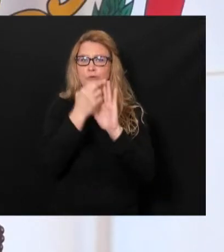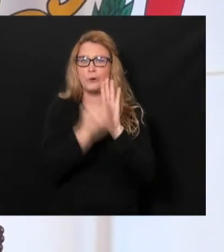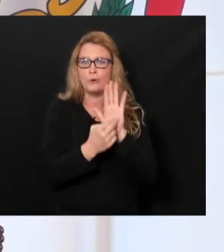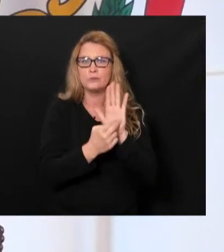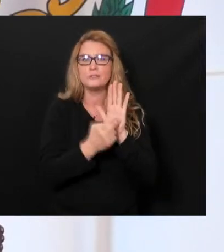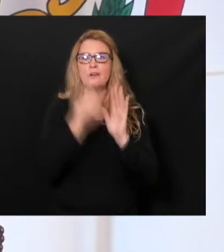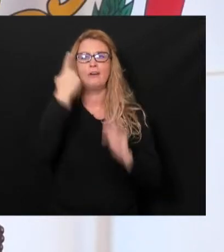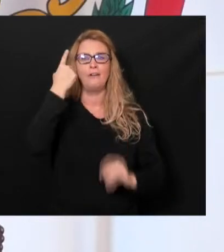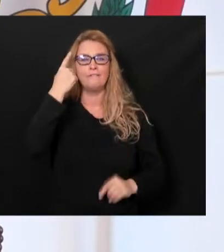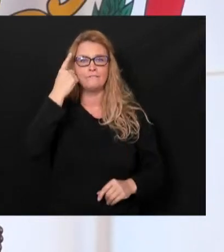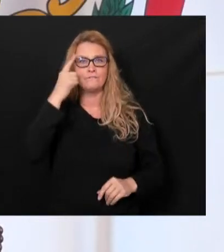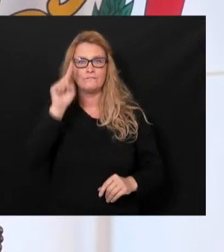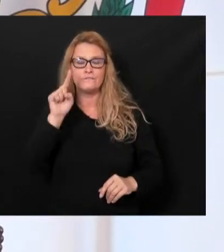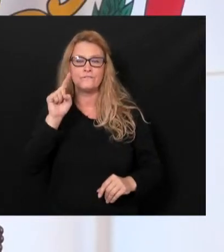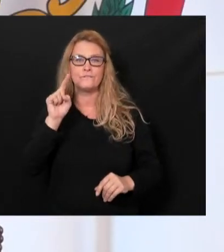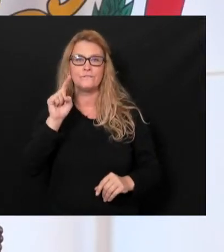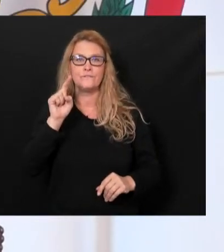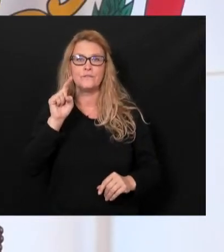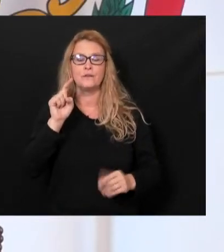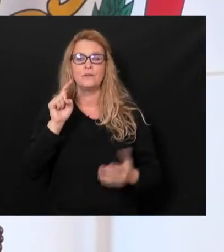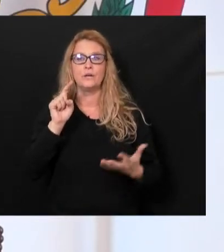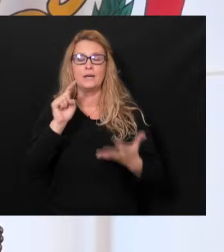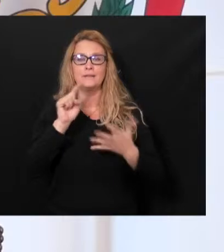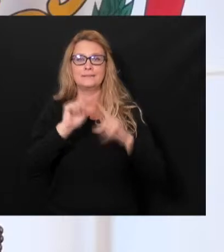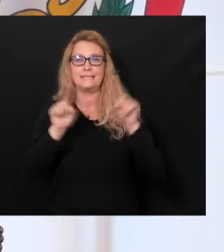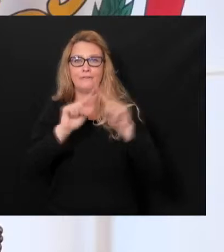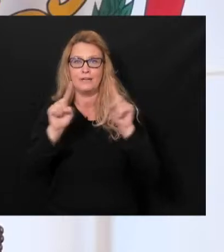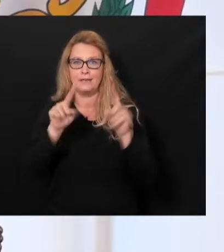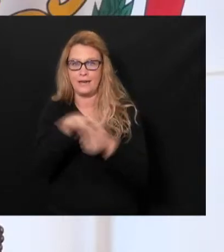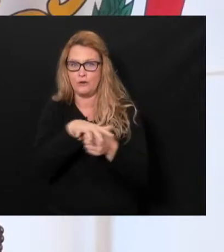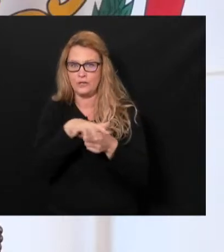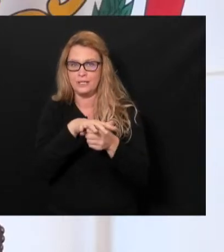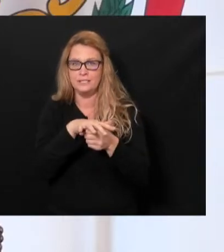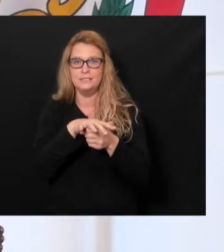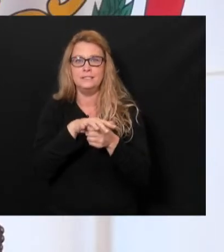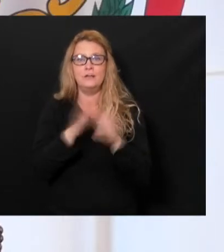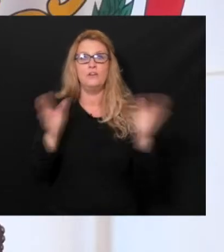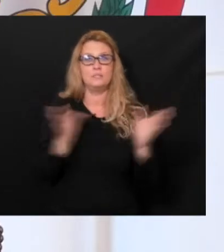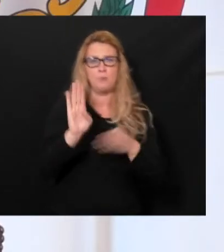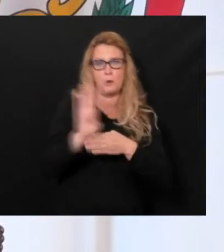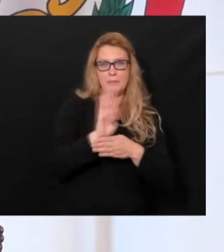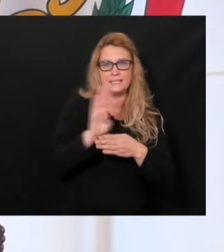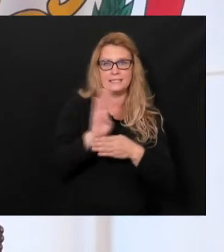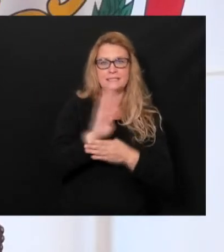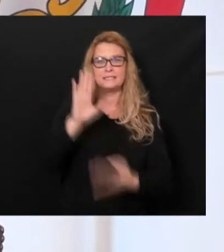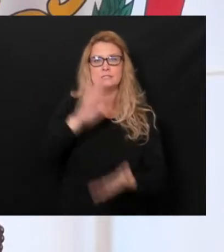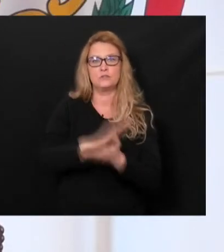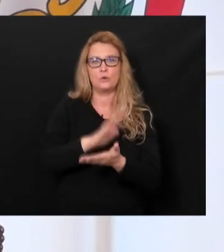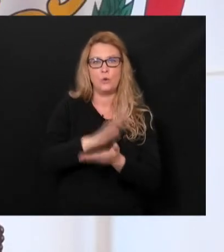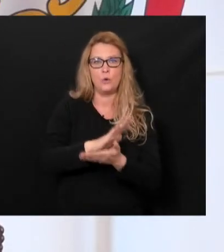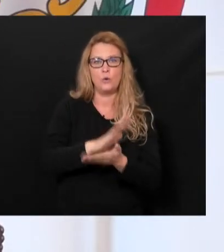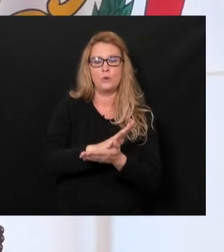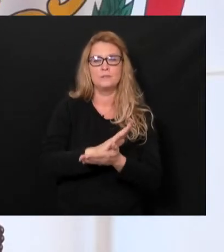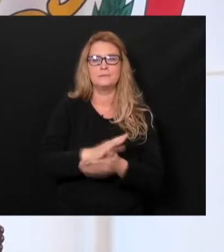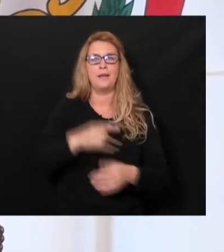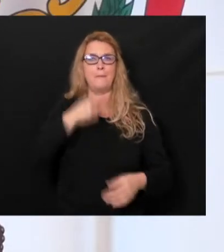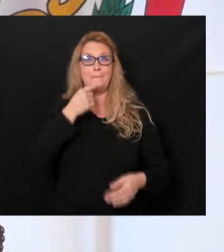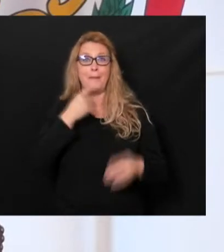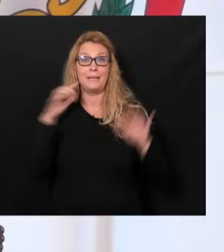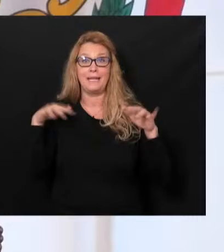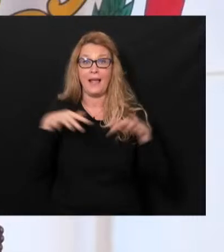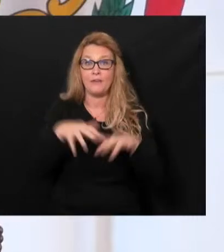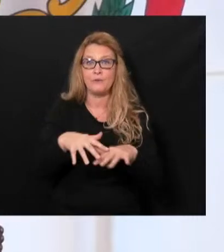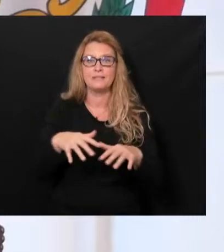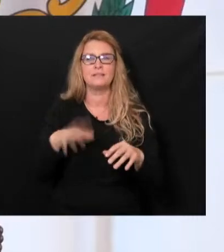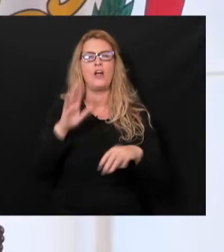that we were lessening, and they're on small businesses and schools and our public gatherings. They're all